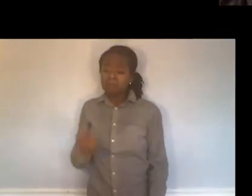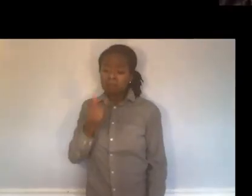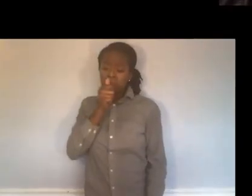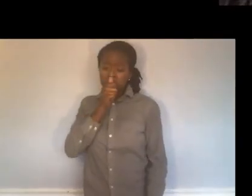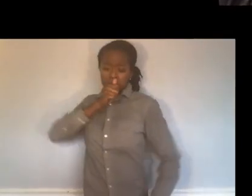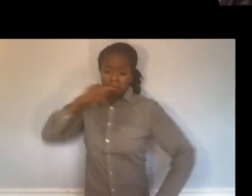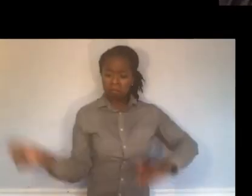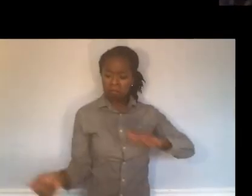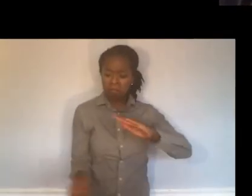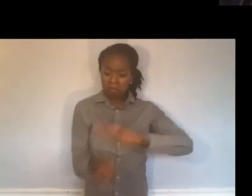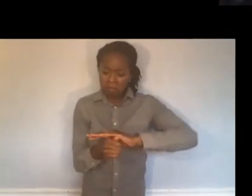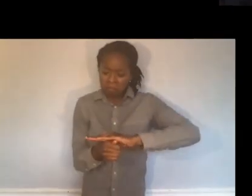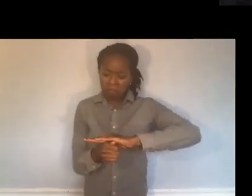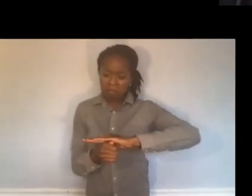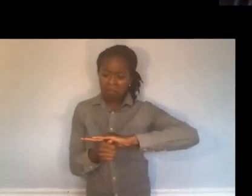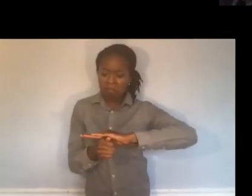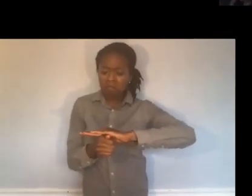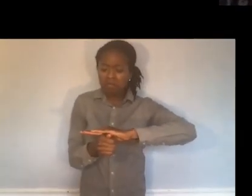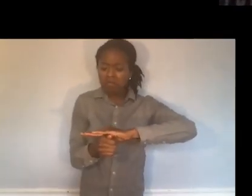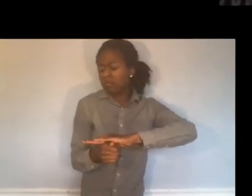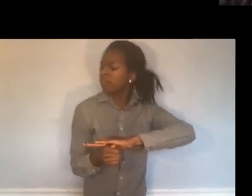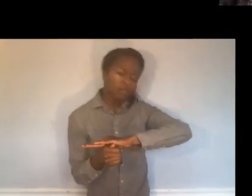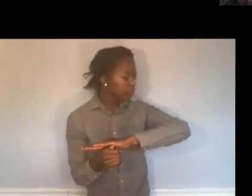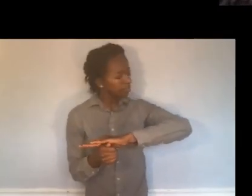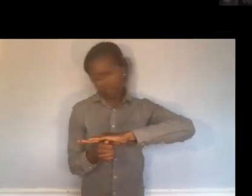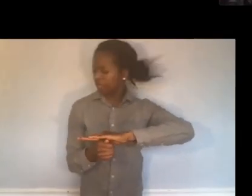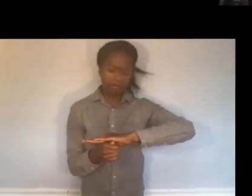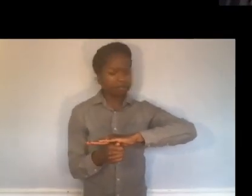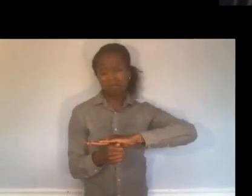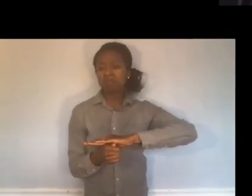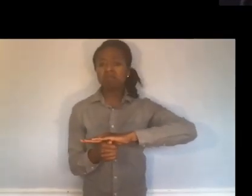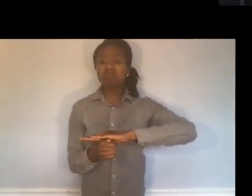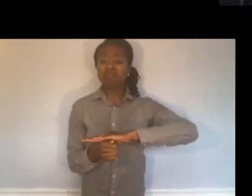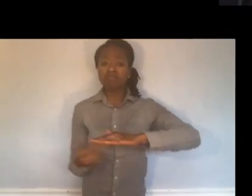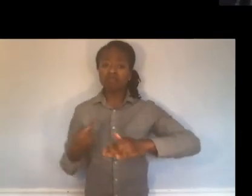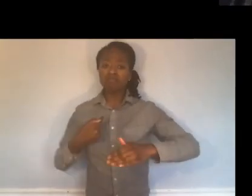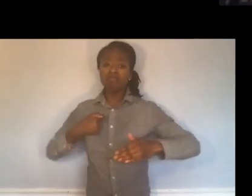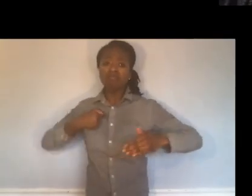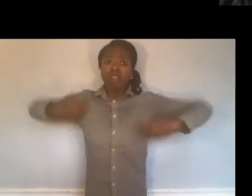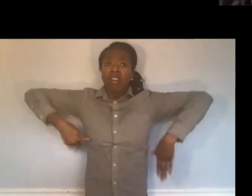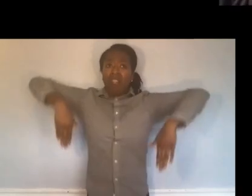happens. 'Cause there is no underground